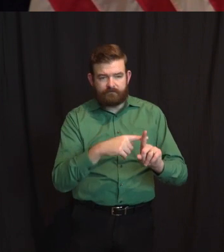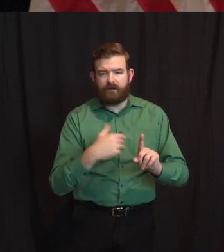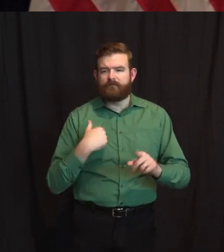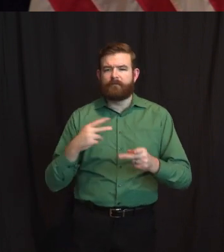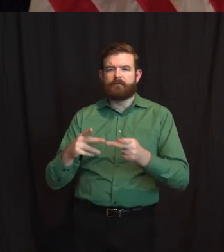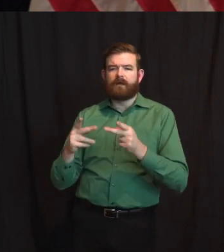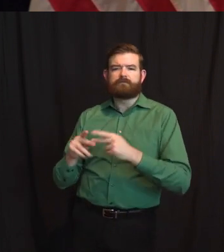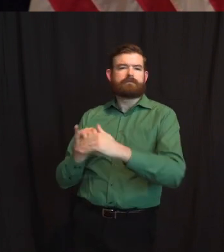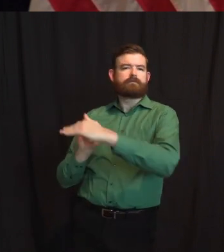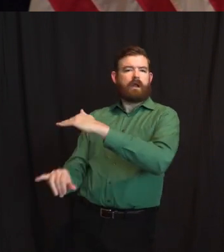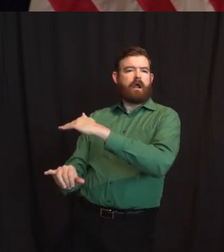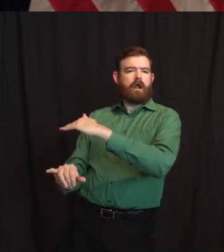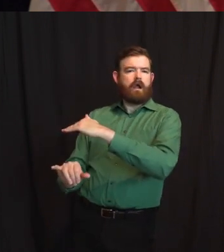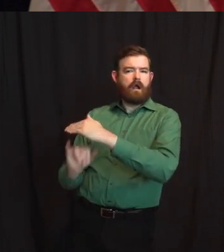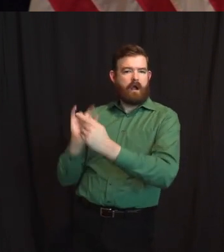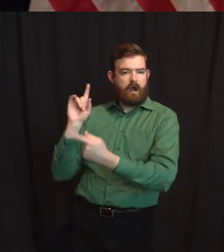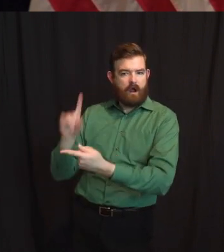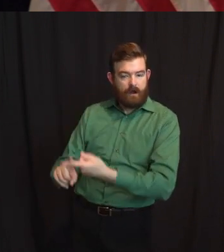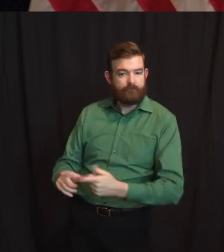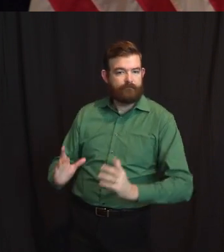do by reopening.